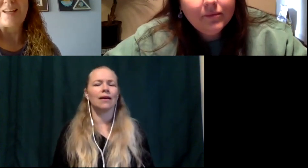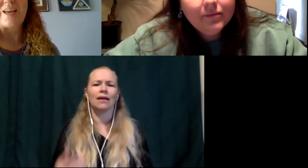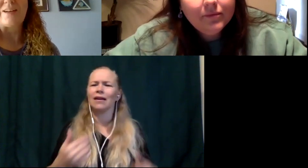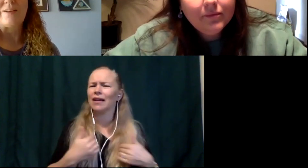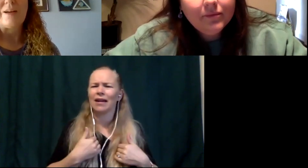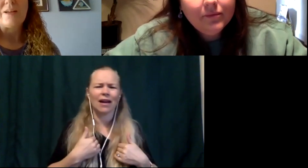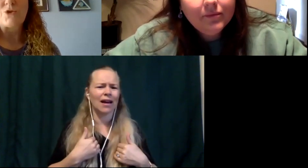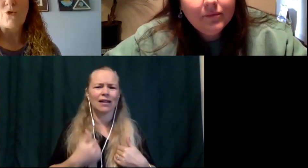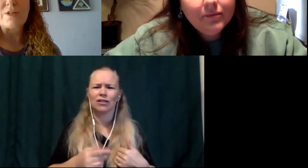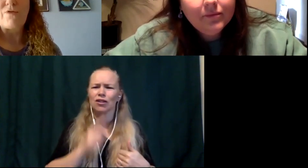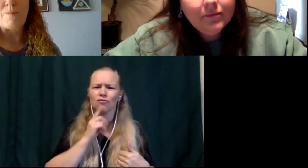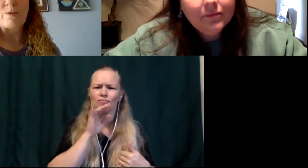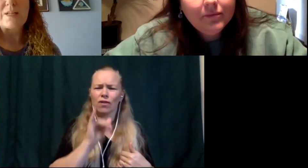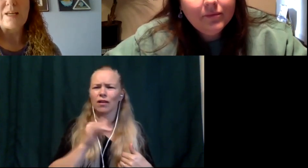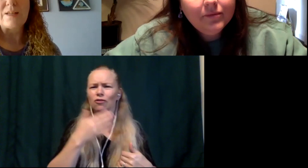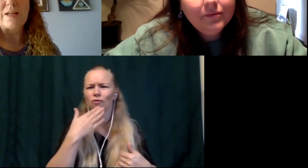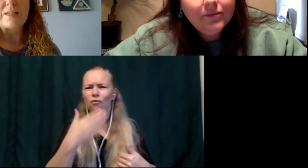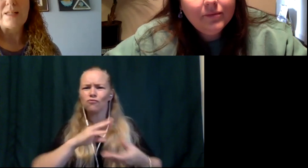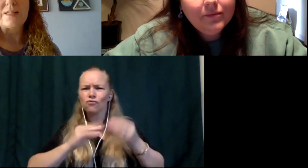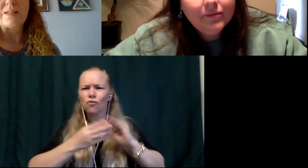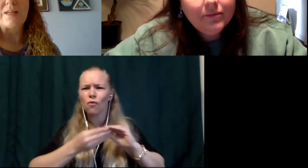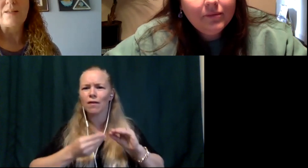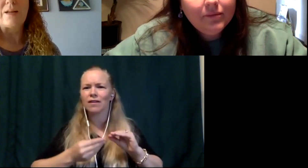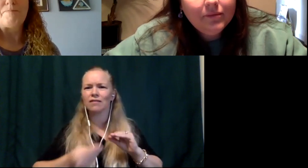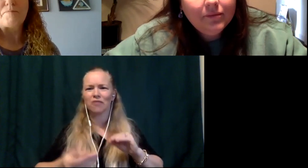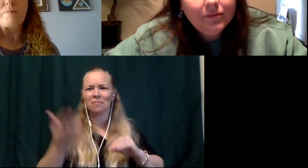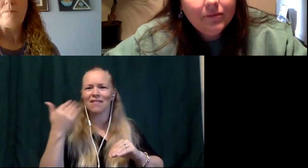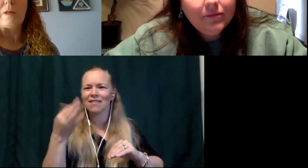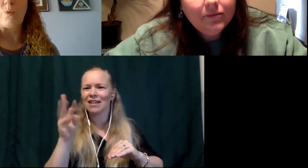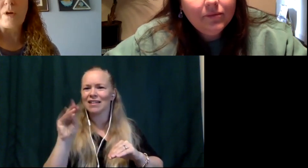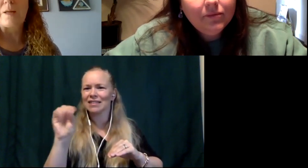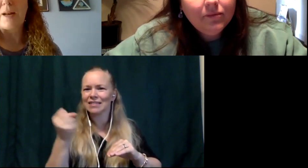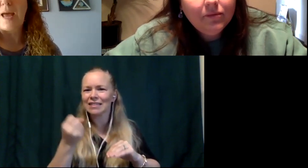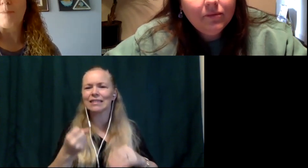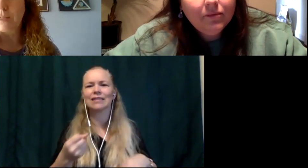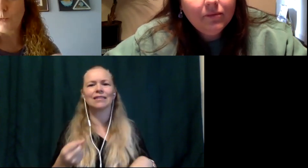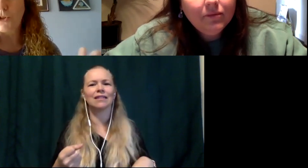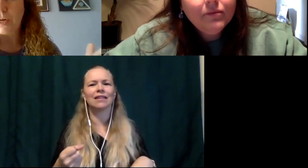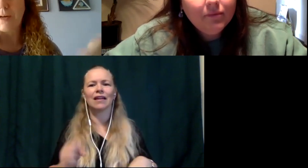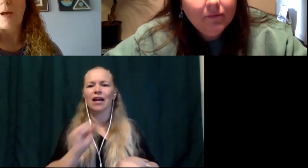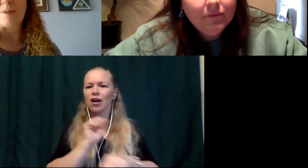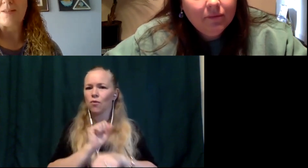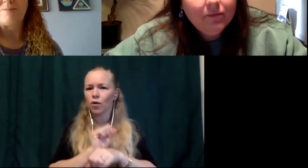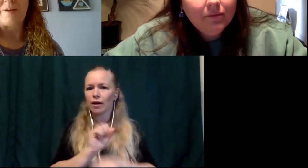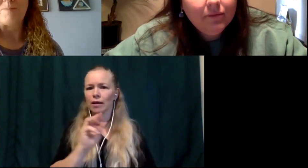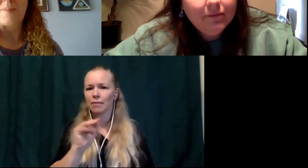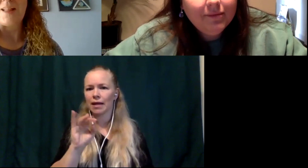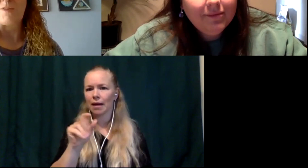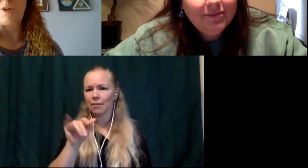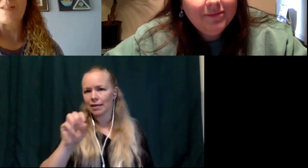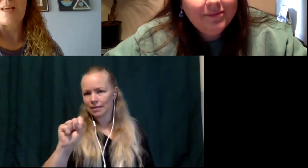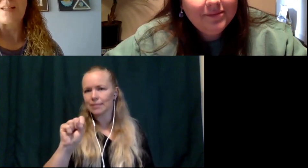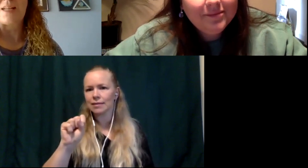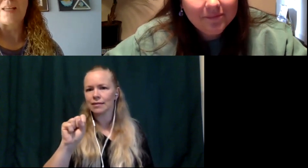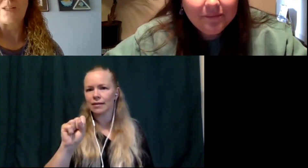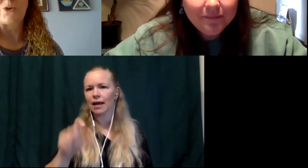insights, stories from those days in the 1960s, and working in Minneapolis, which I live